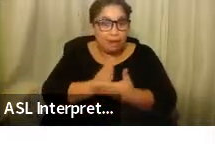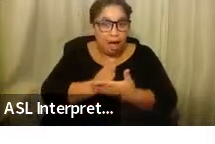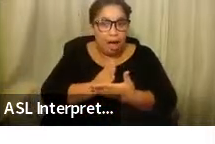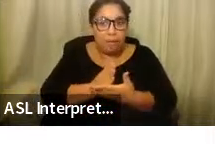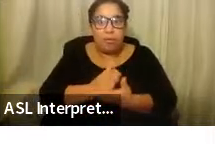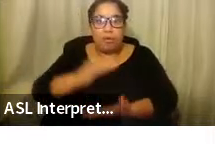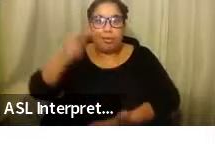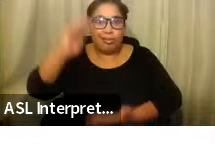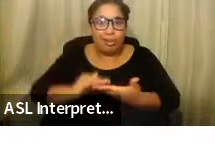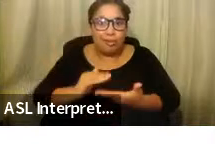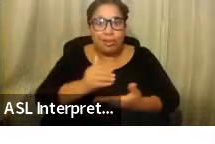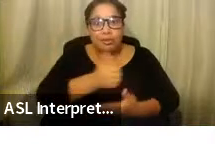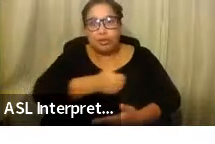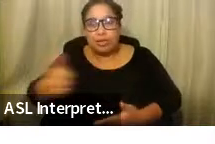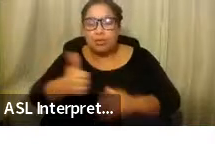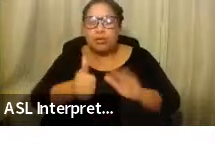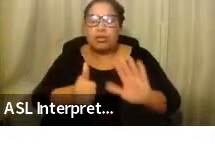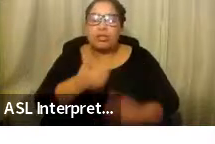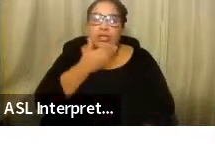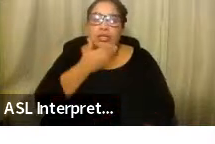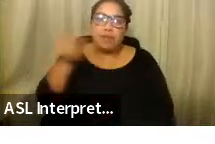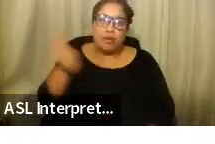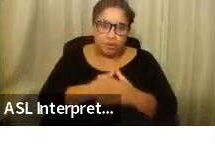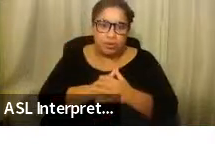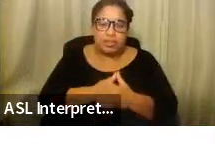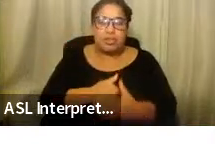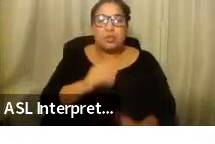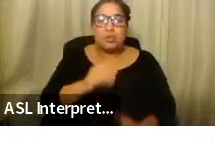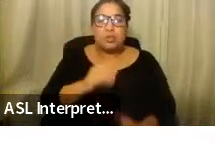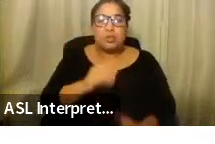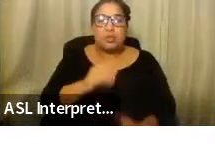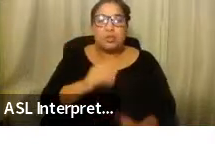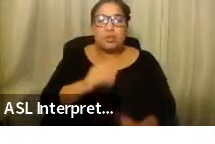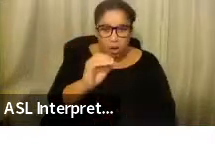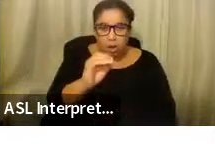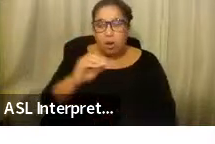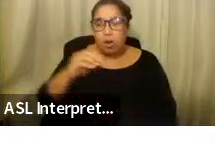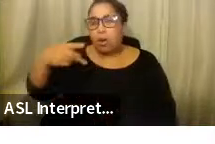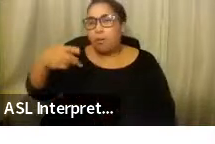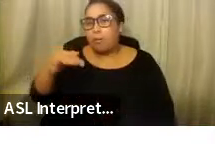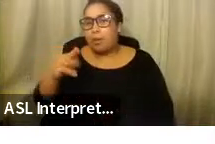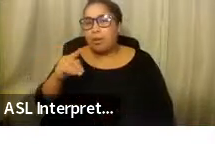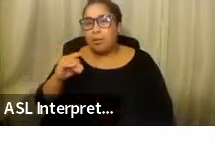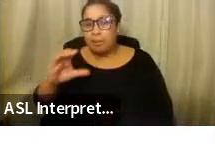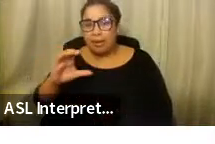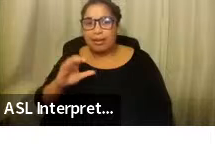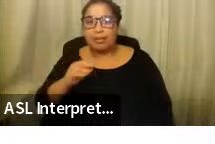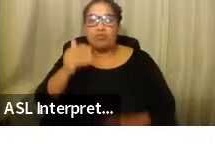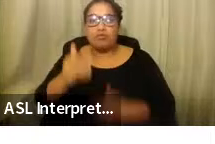our CBOs and our community paramedic process, I think, will really help with this.